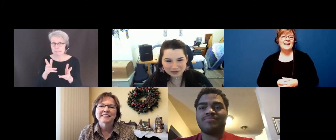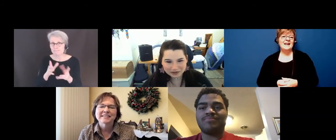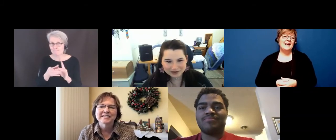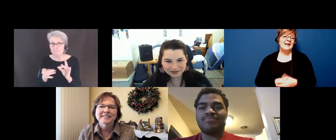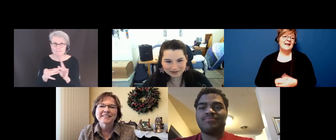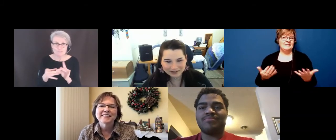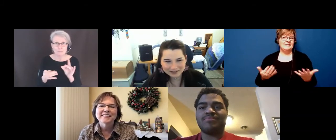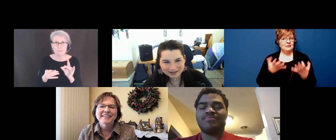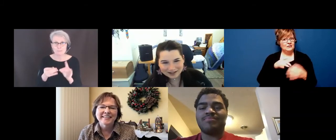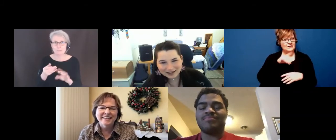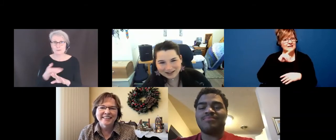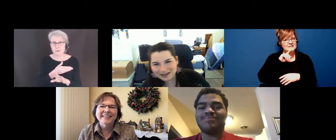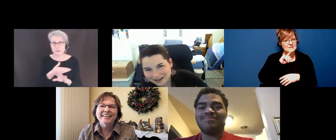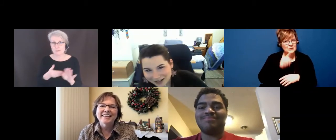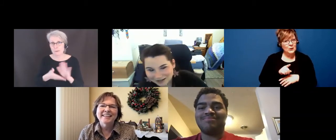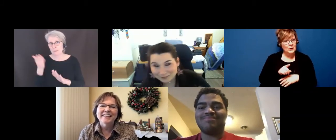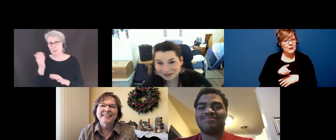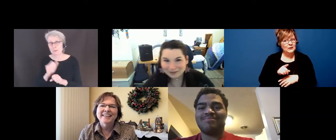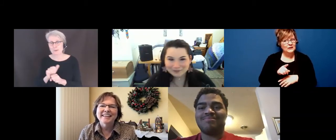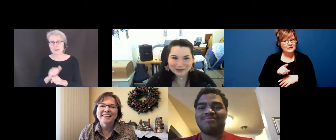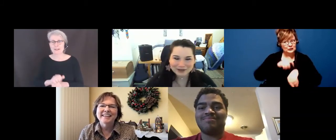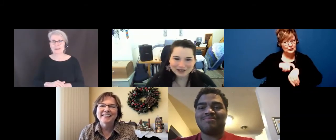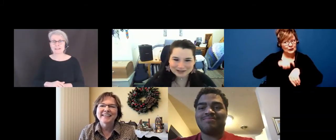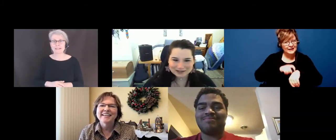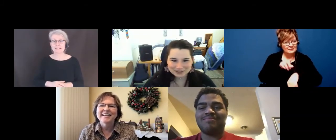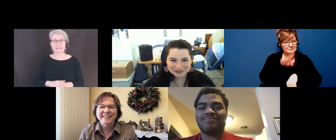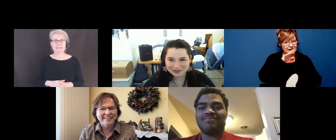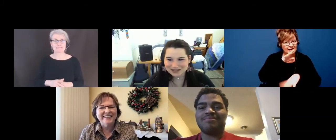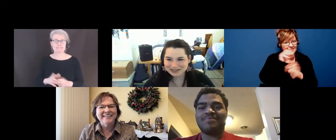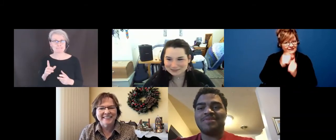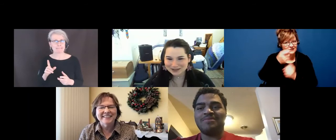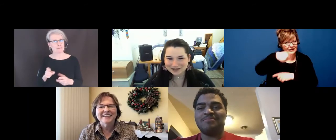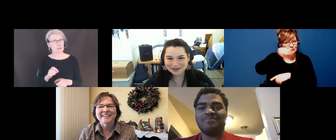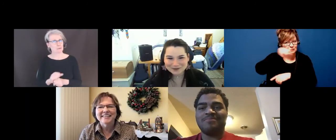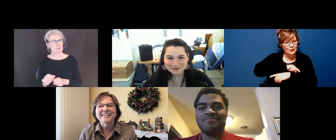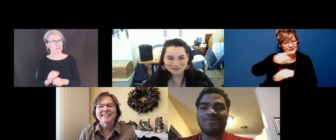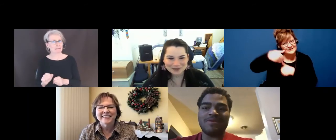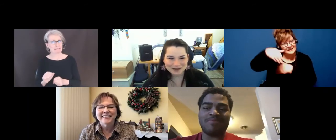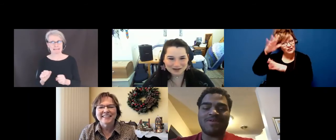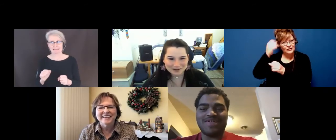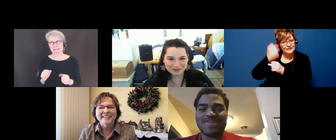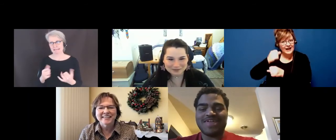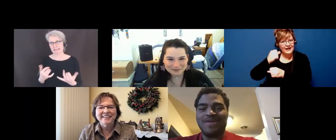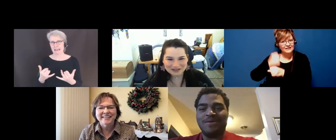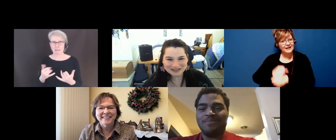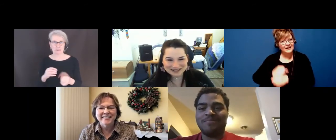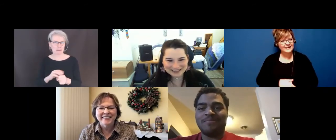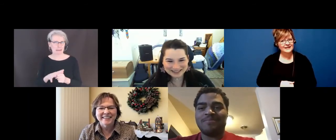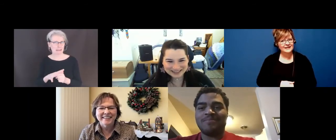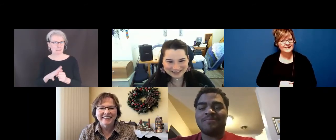go to work. gotta make that money, right? Especially in the pandemic. Yep.